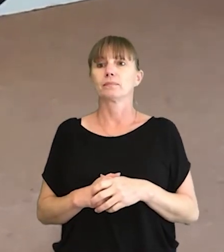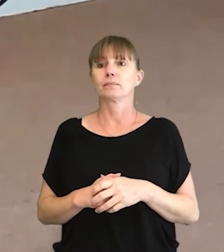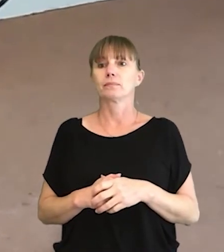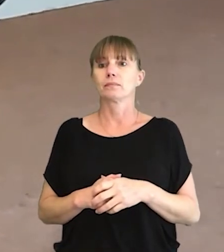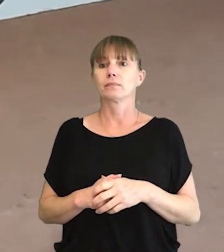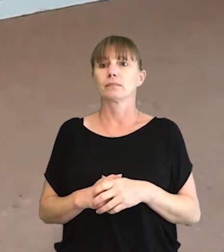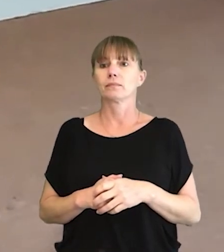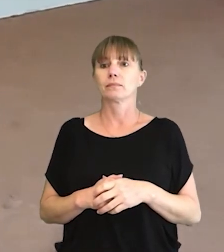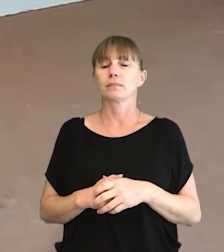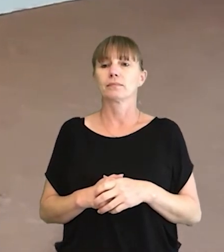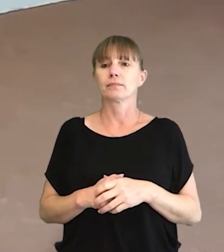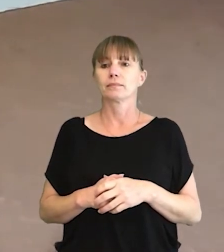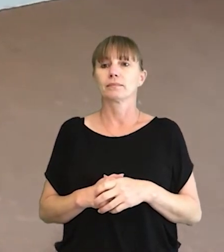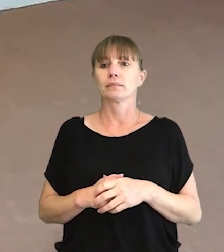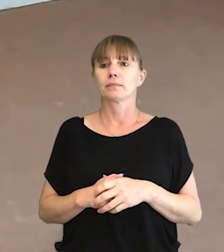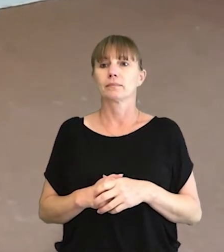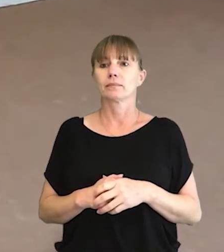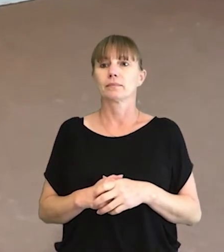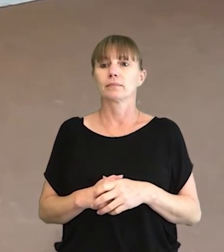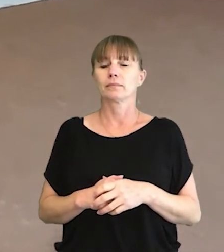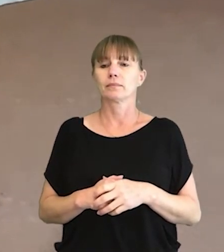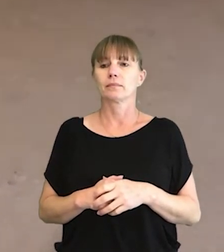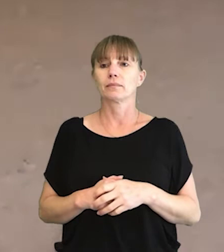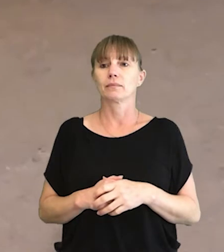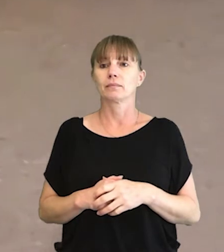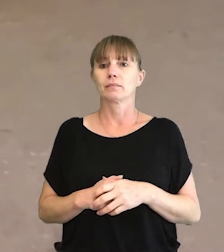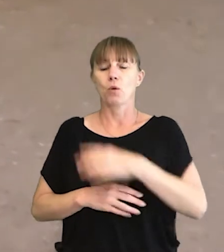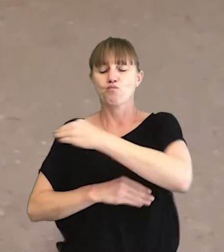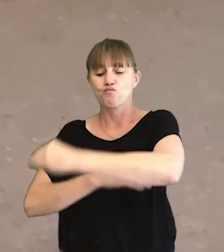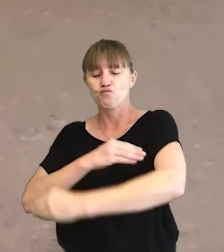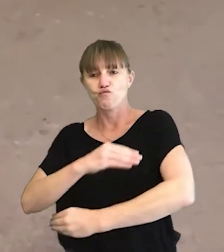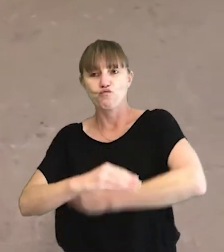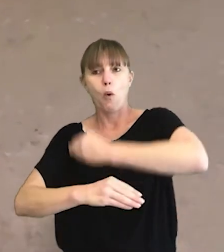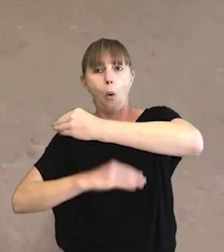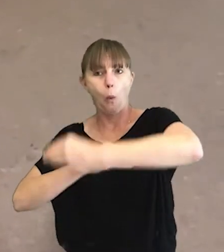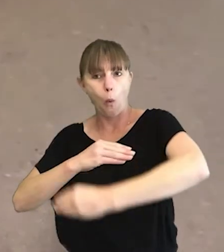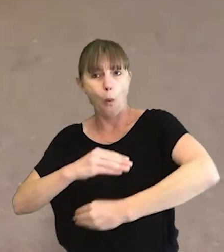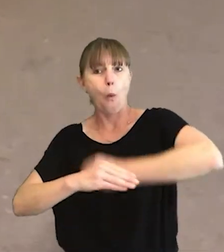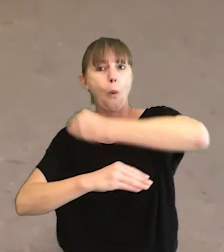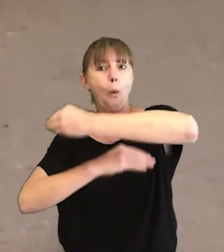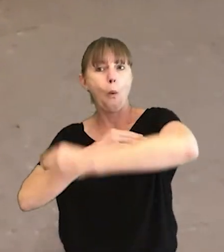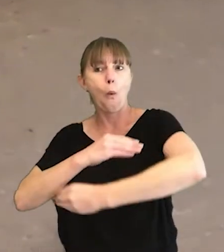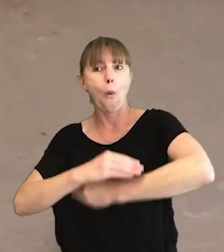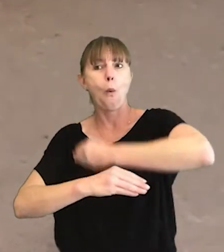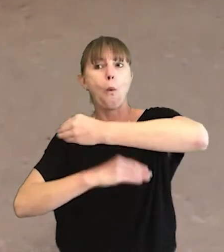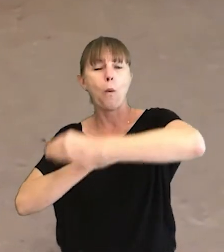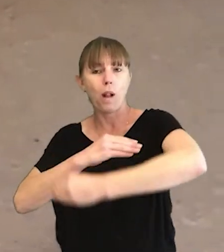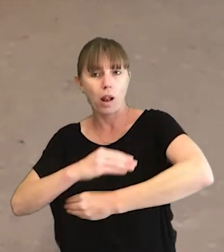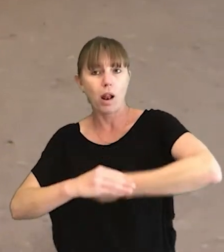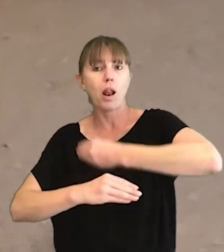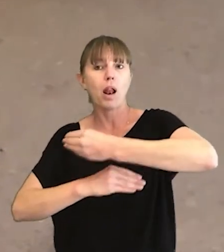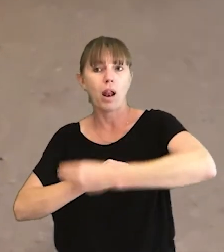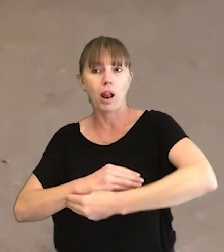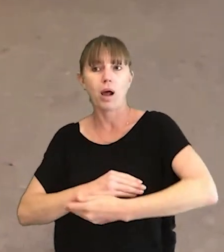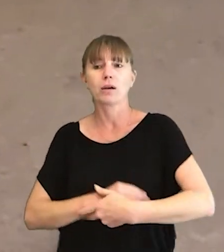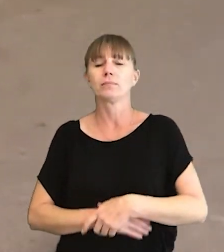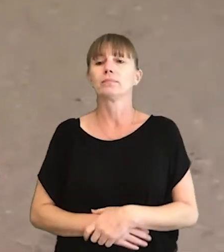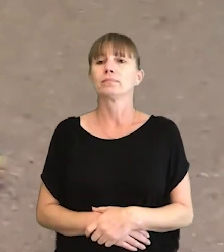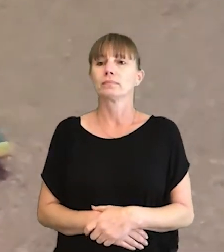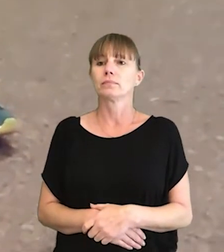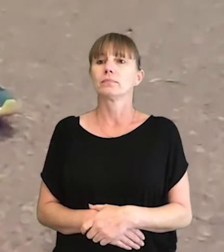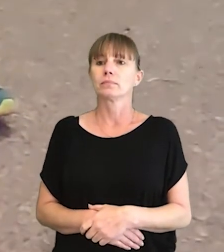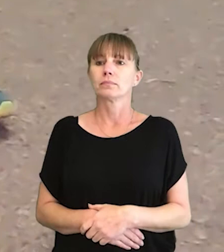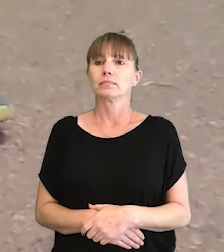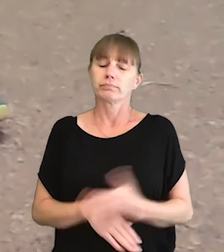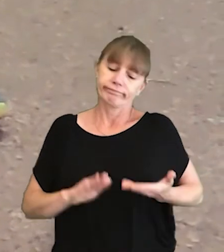There it is. On top of the cut. I want you to roll then the rest of the bandage on either end,